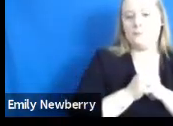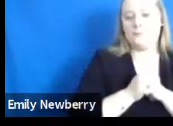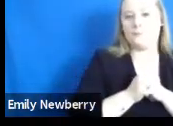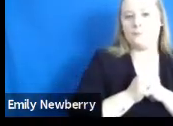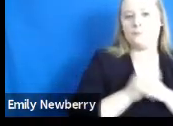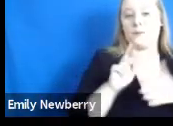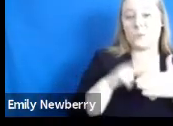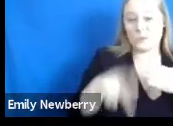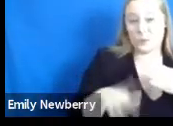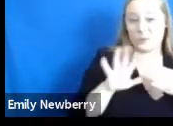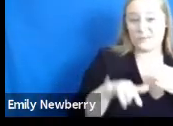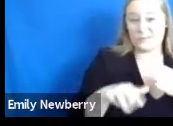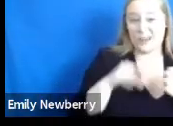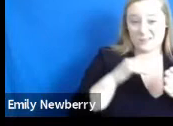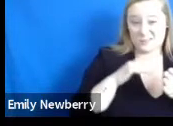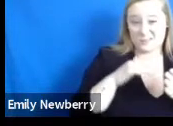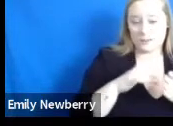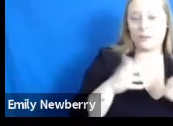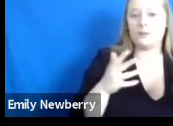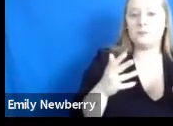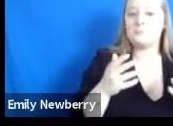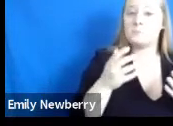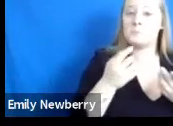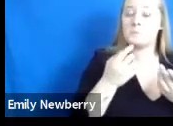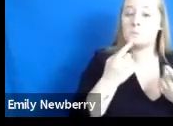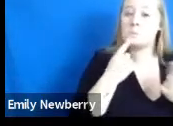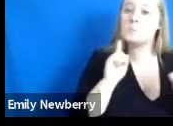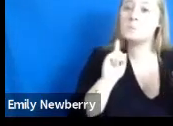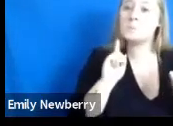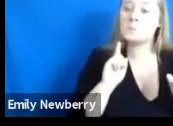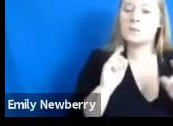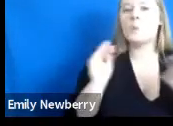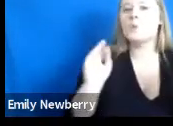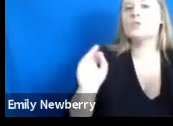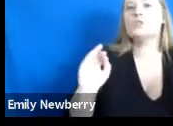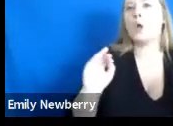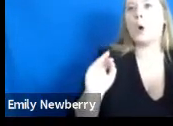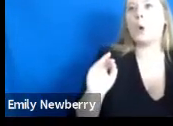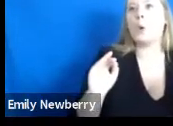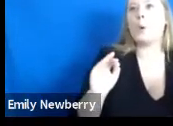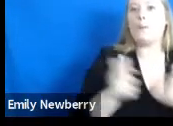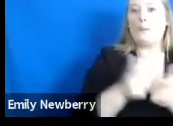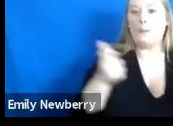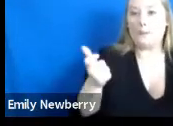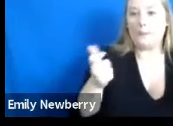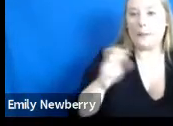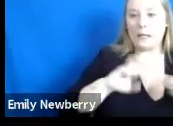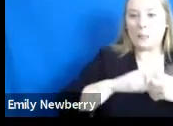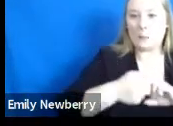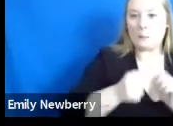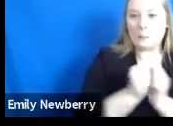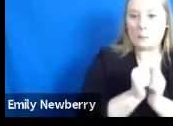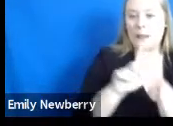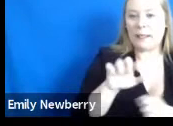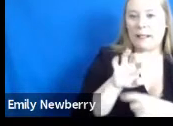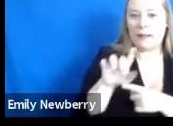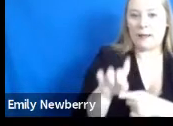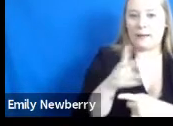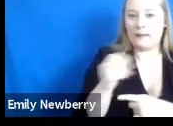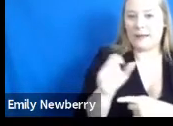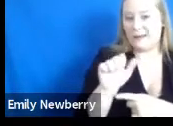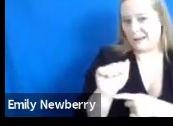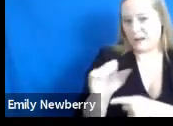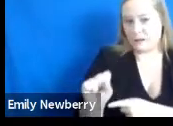study were, there were no significant differences in total lead and arsenic concentrations between sampling